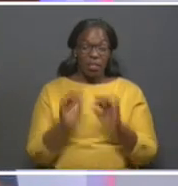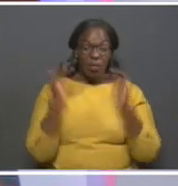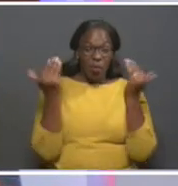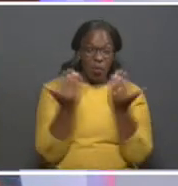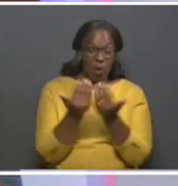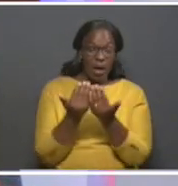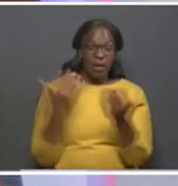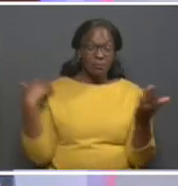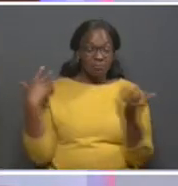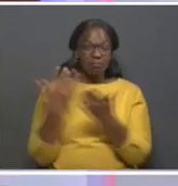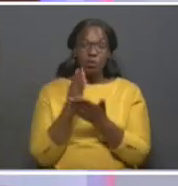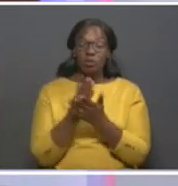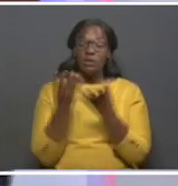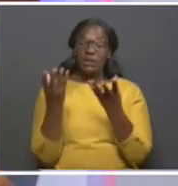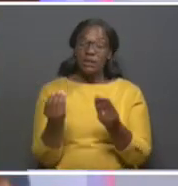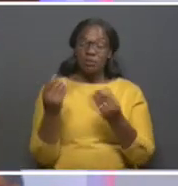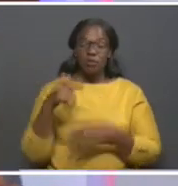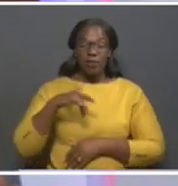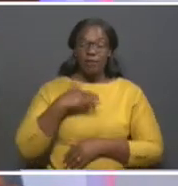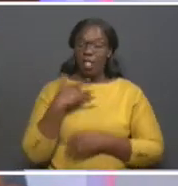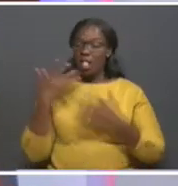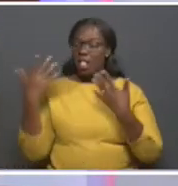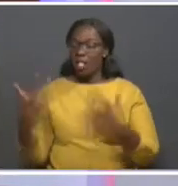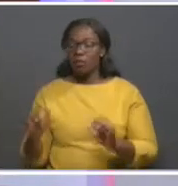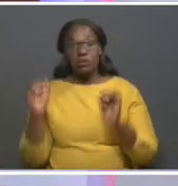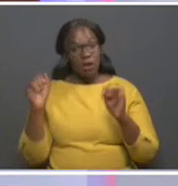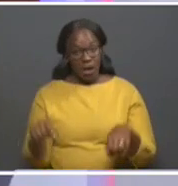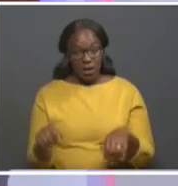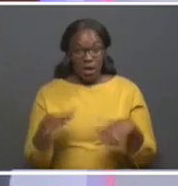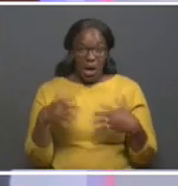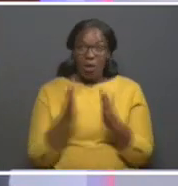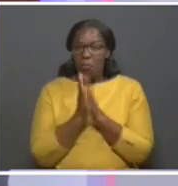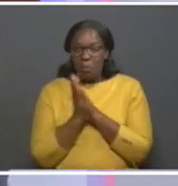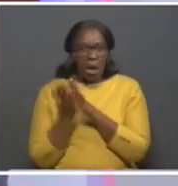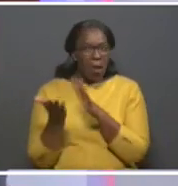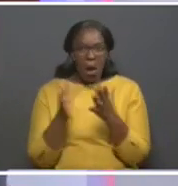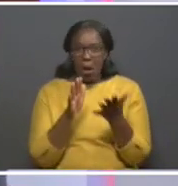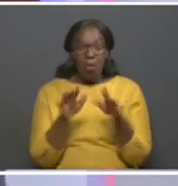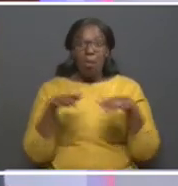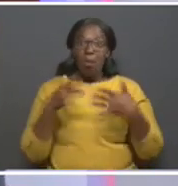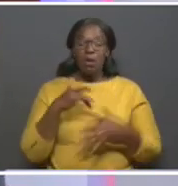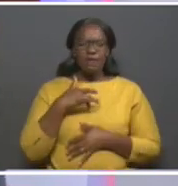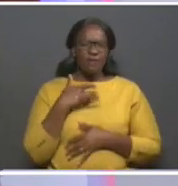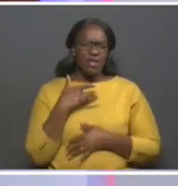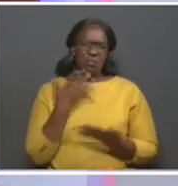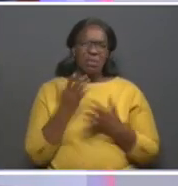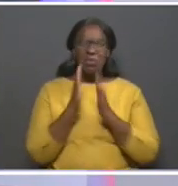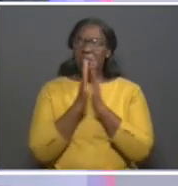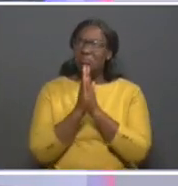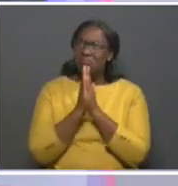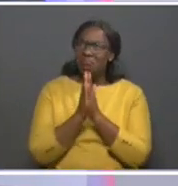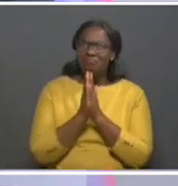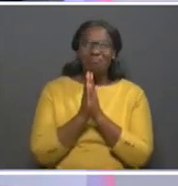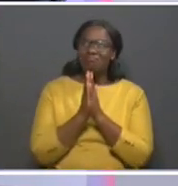it is easy for us to feel lost on how we can pray, or to feel as if our prayers are